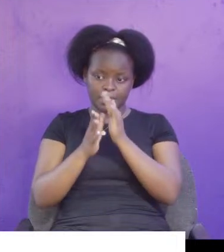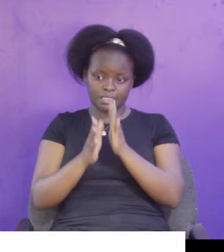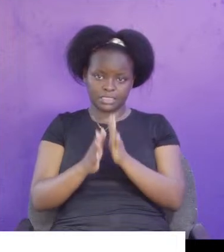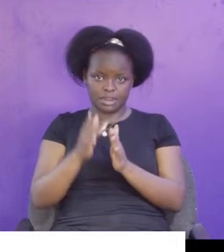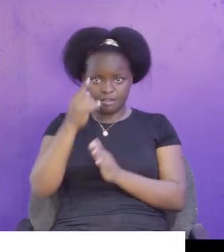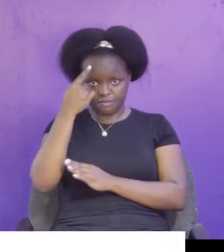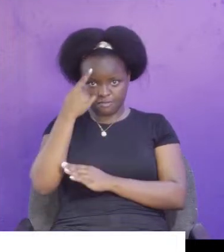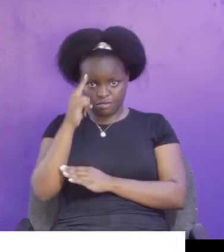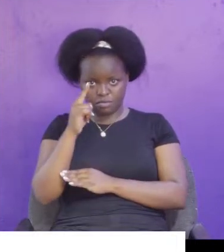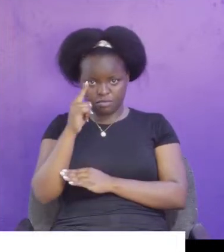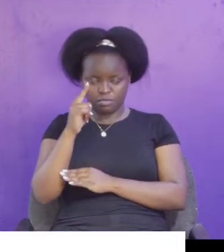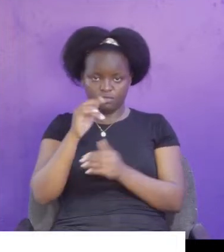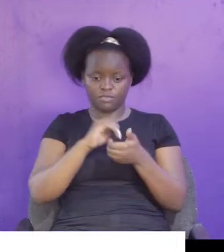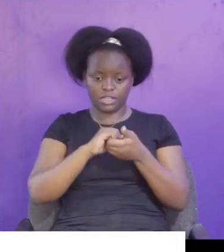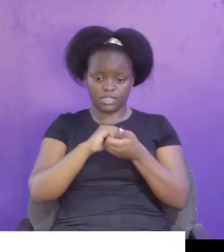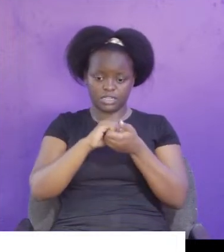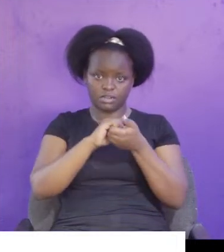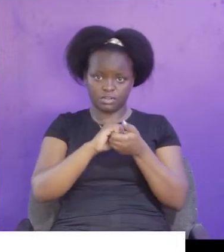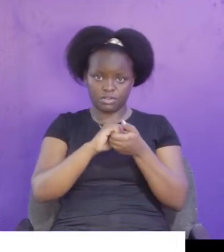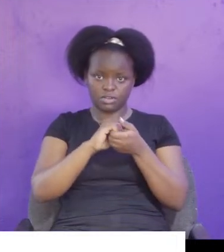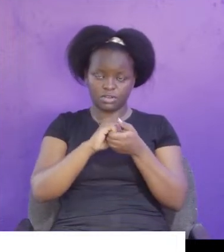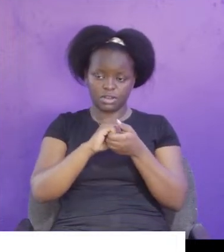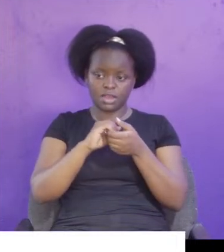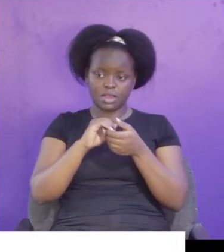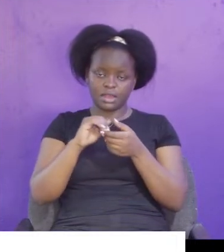Federal Republic of Germany.